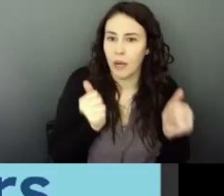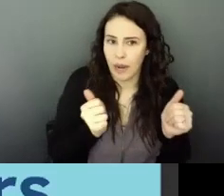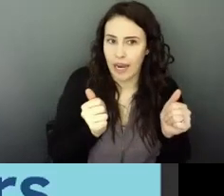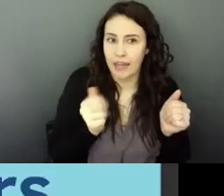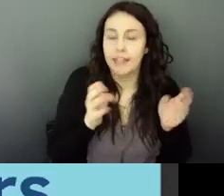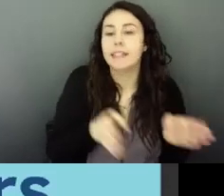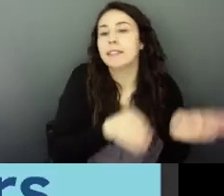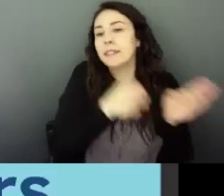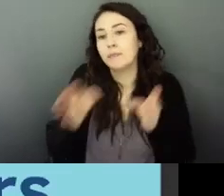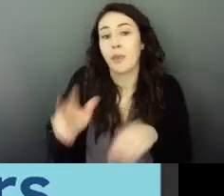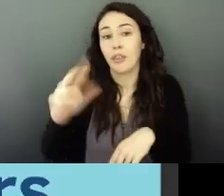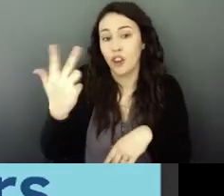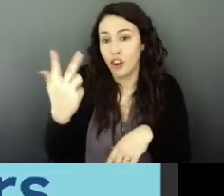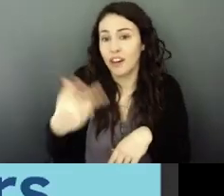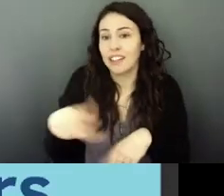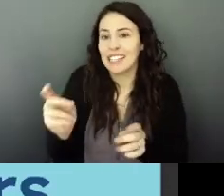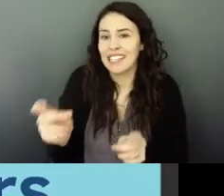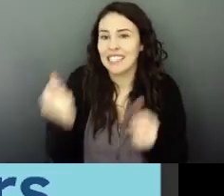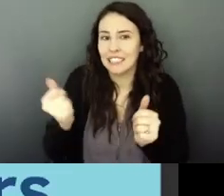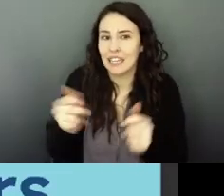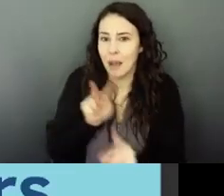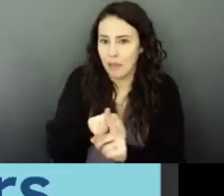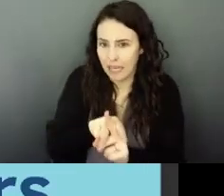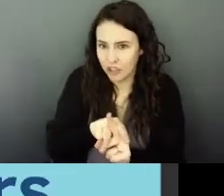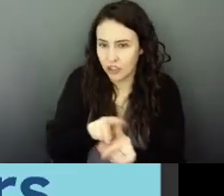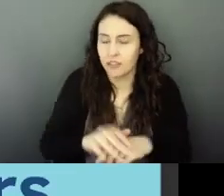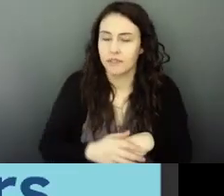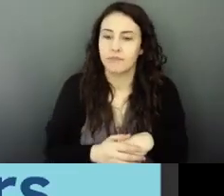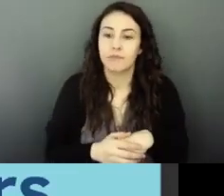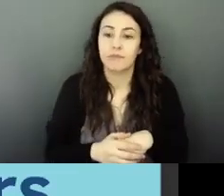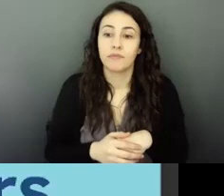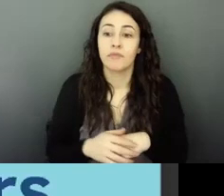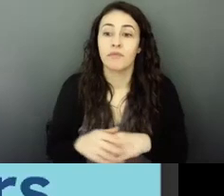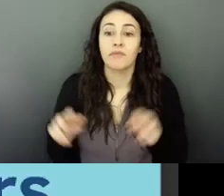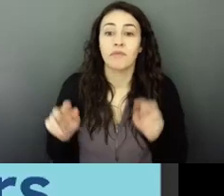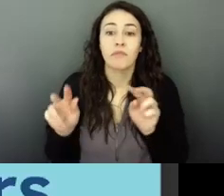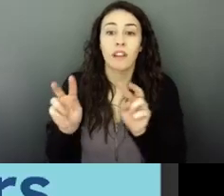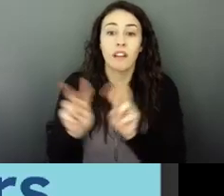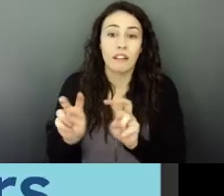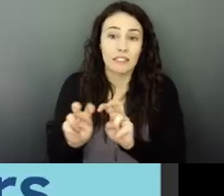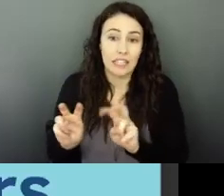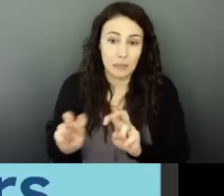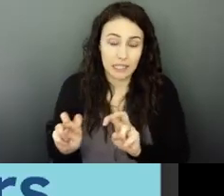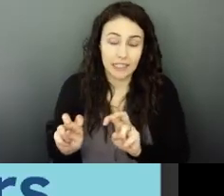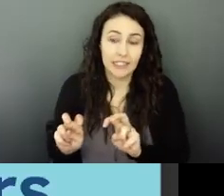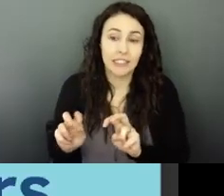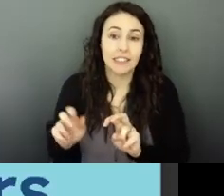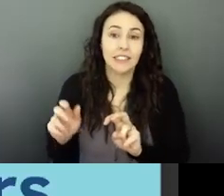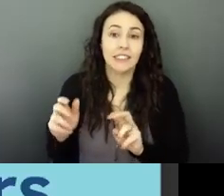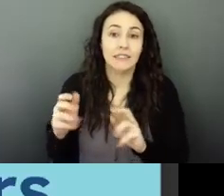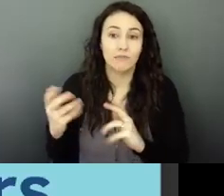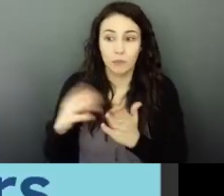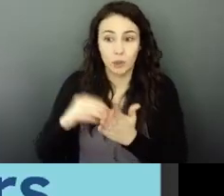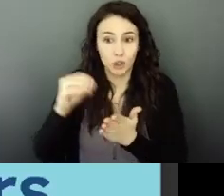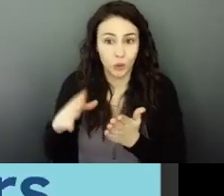application. So with the assessments, the students are learning